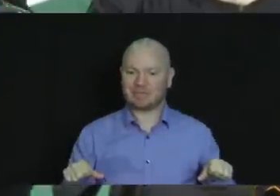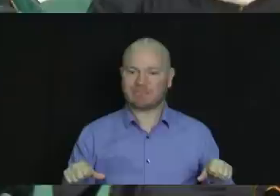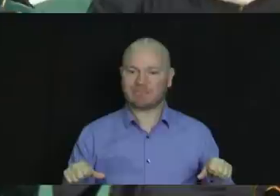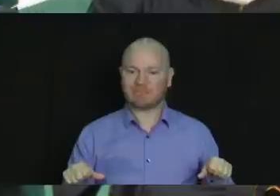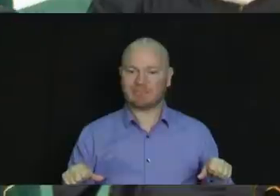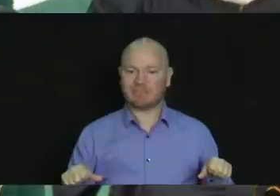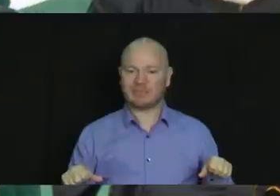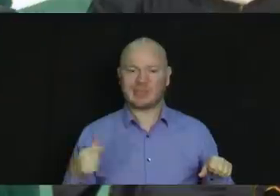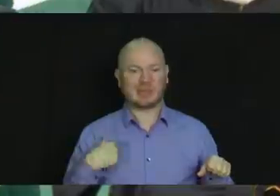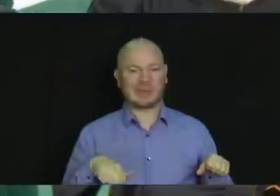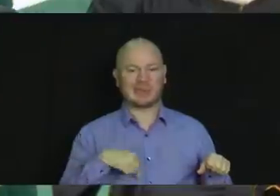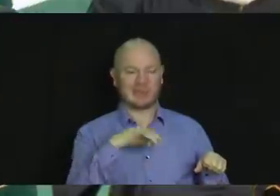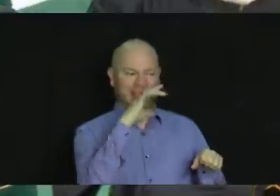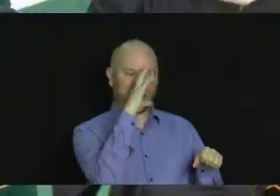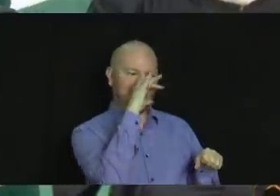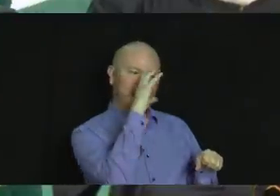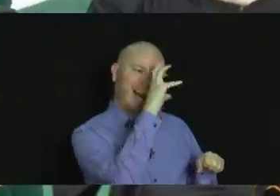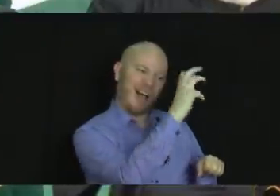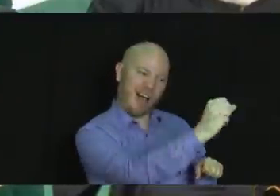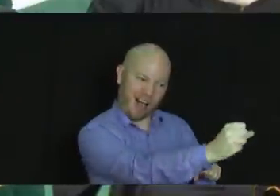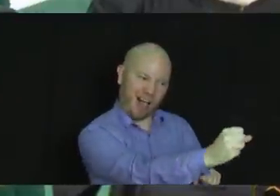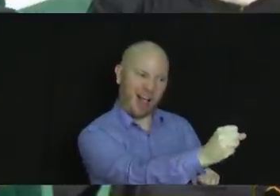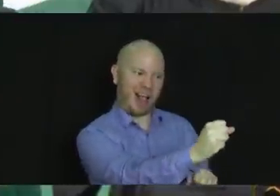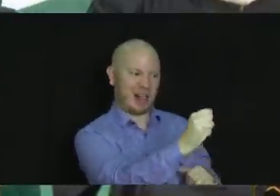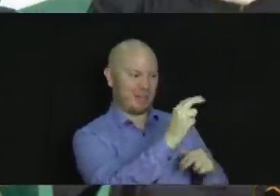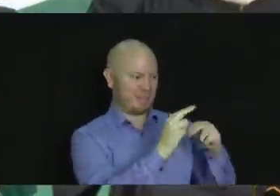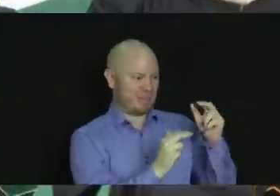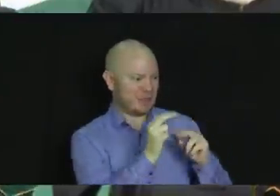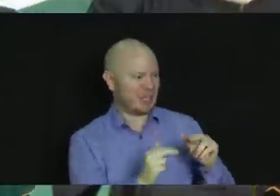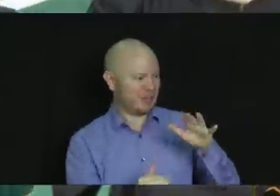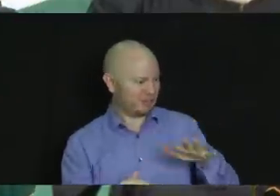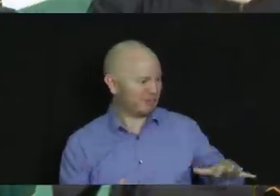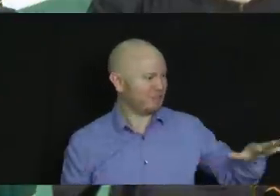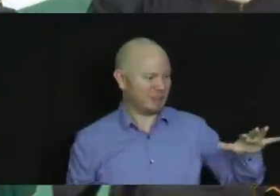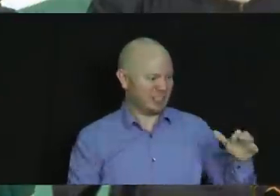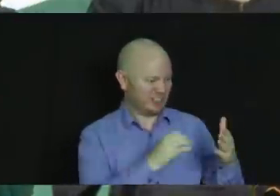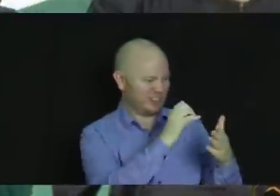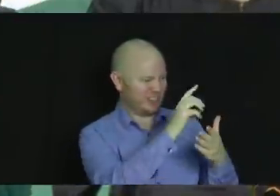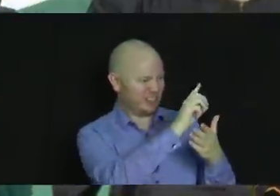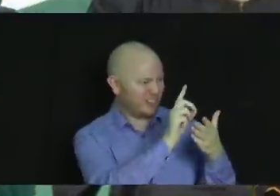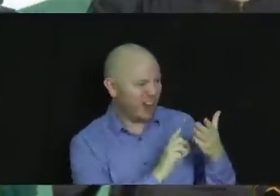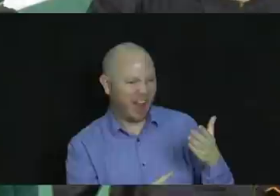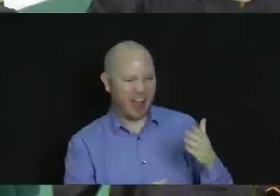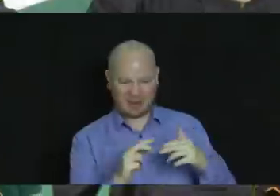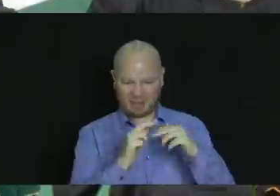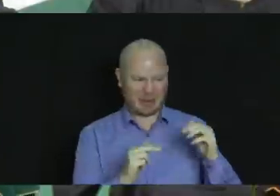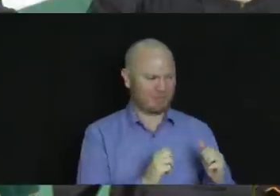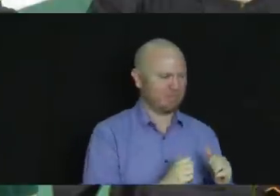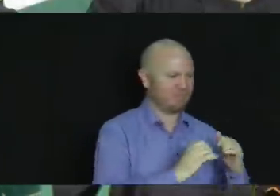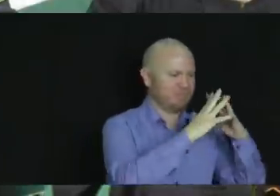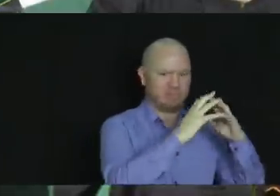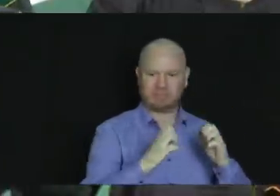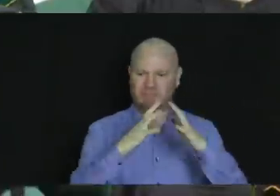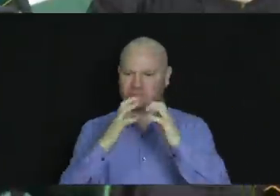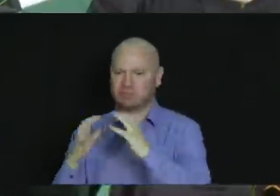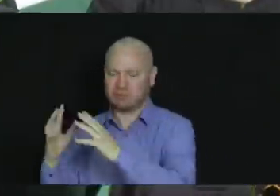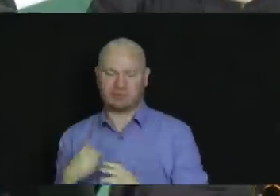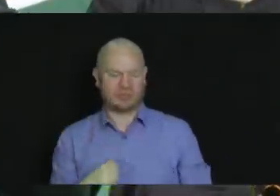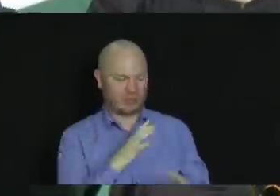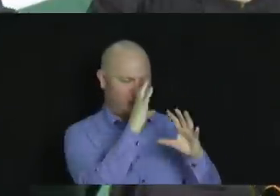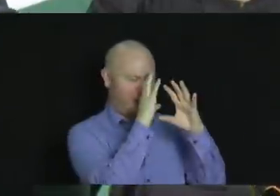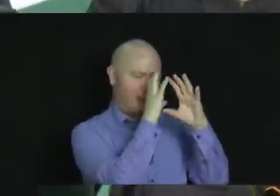I was fascinated by how the physical spaces around me are designed and built. And during my time